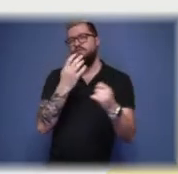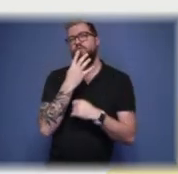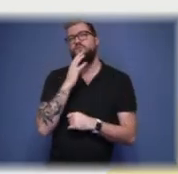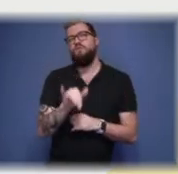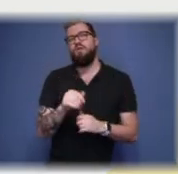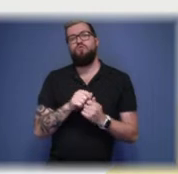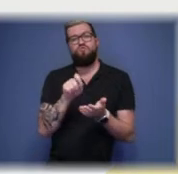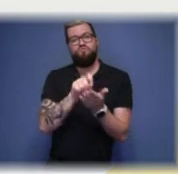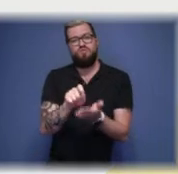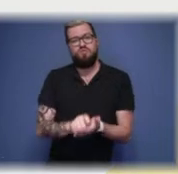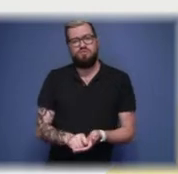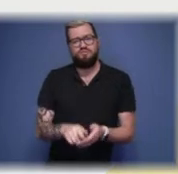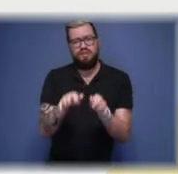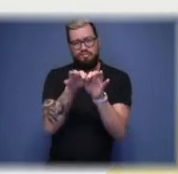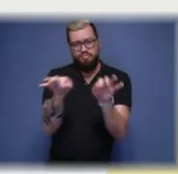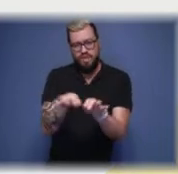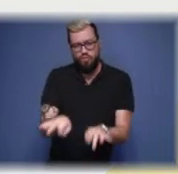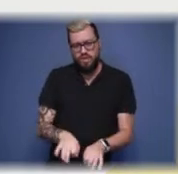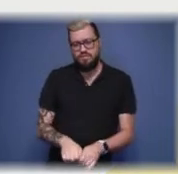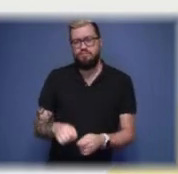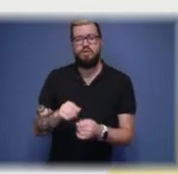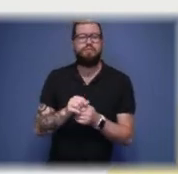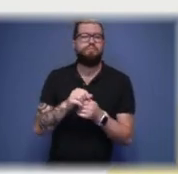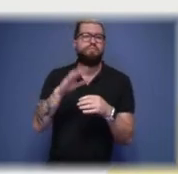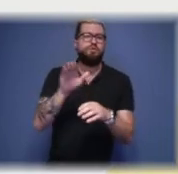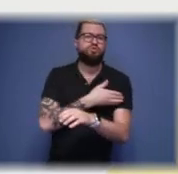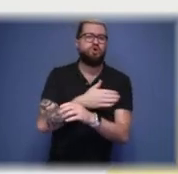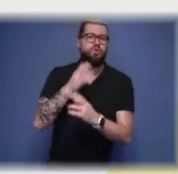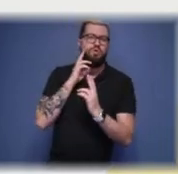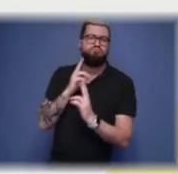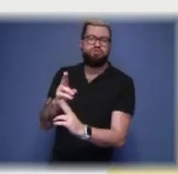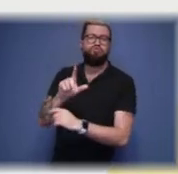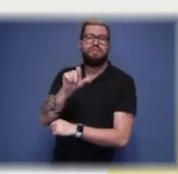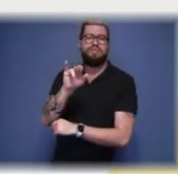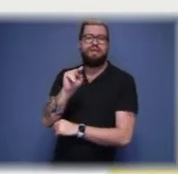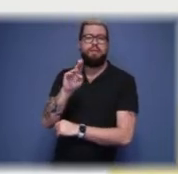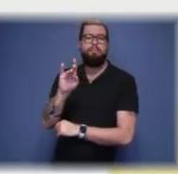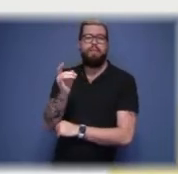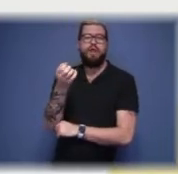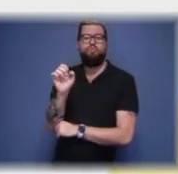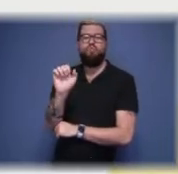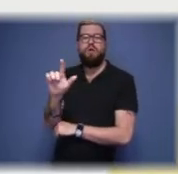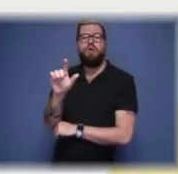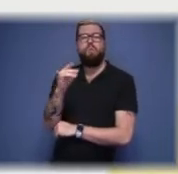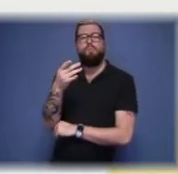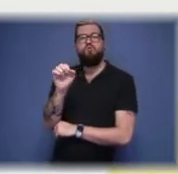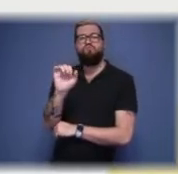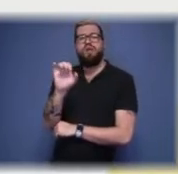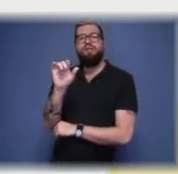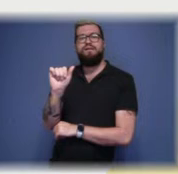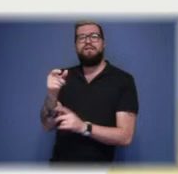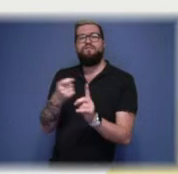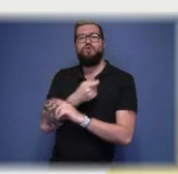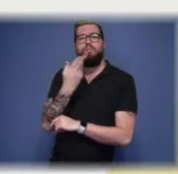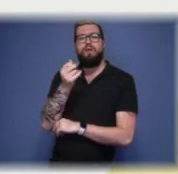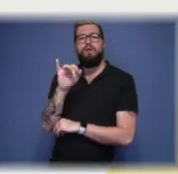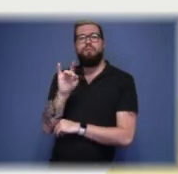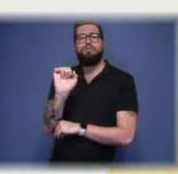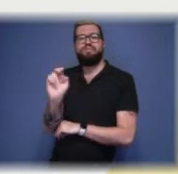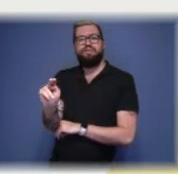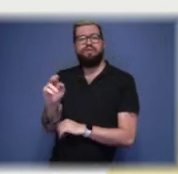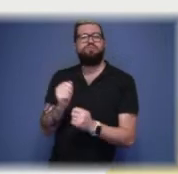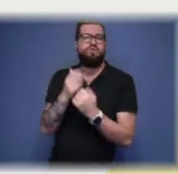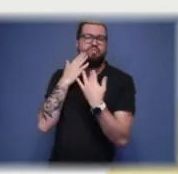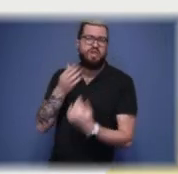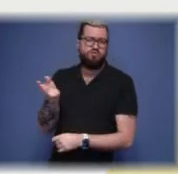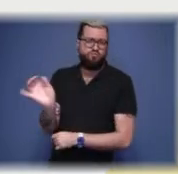written the lyrics. But the melody, of course, we owe to Lin-Manuel Miranda from Hamilton, and thanks to him as well.